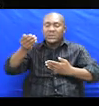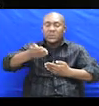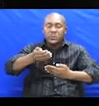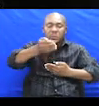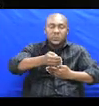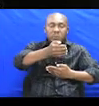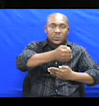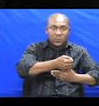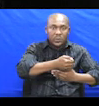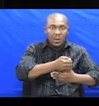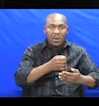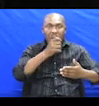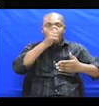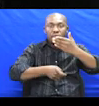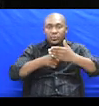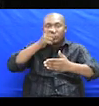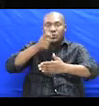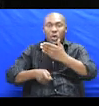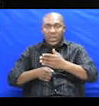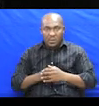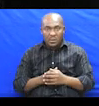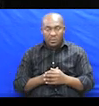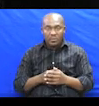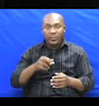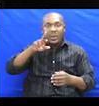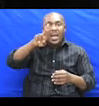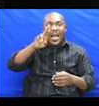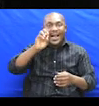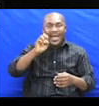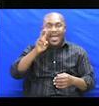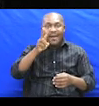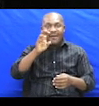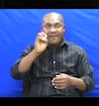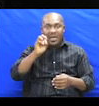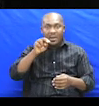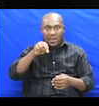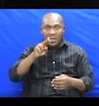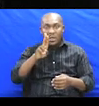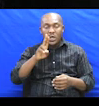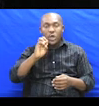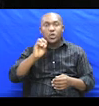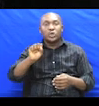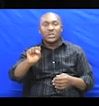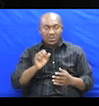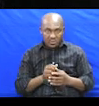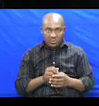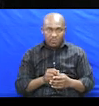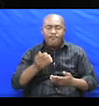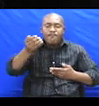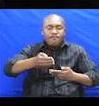Africans were supposed to raise revenues that will help